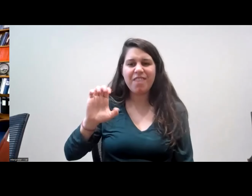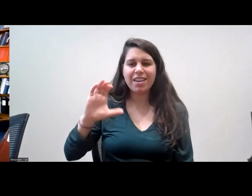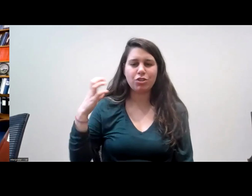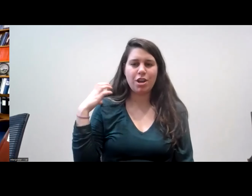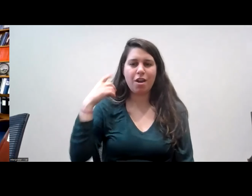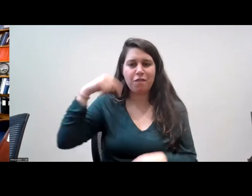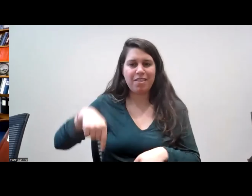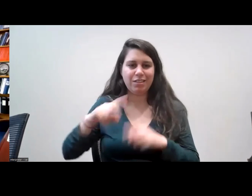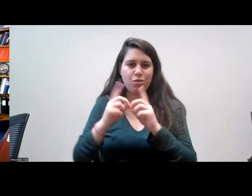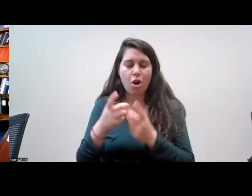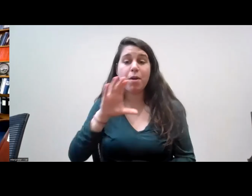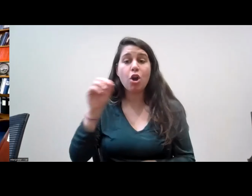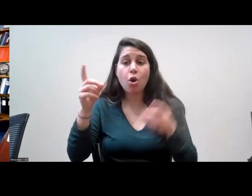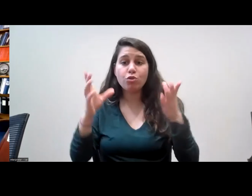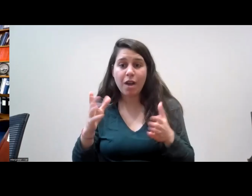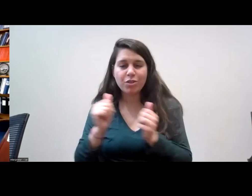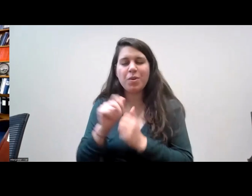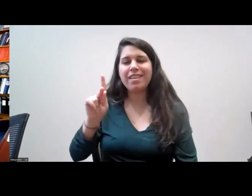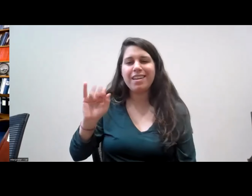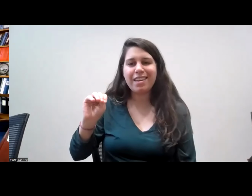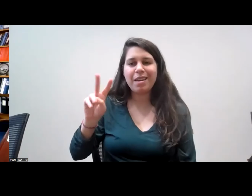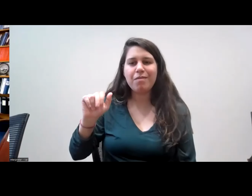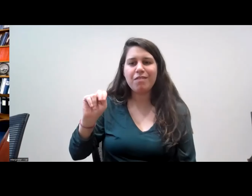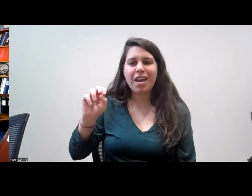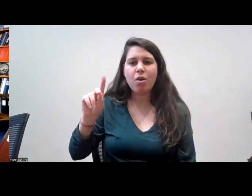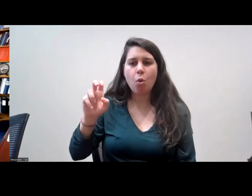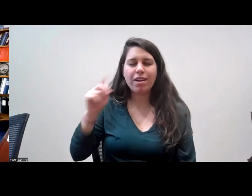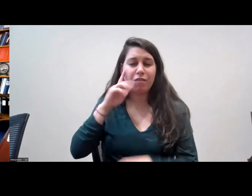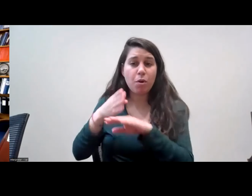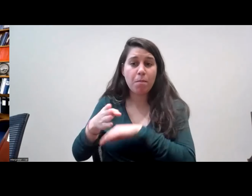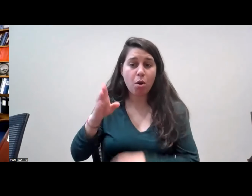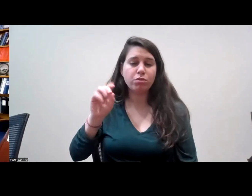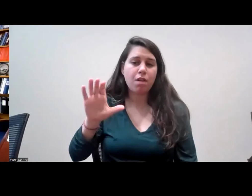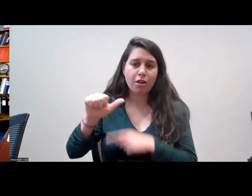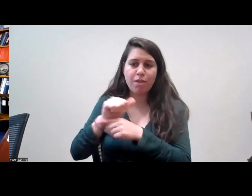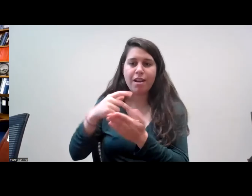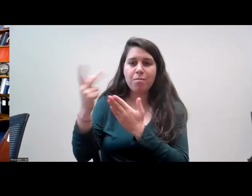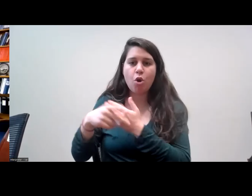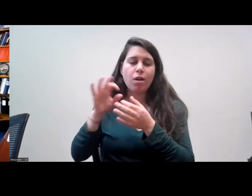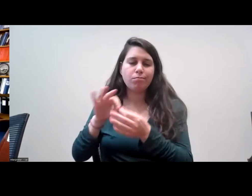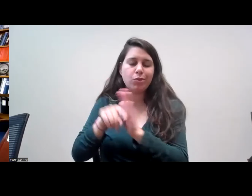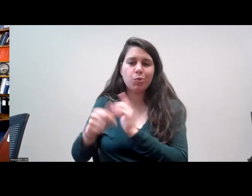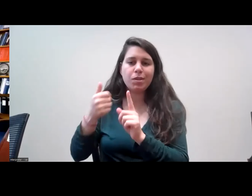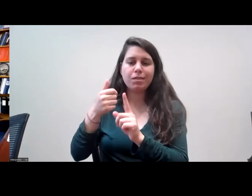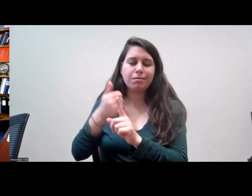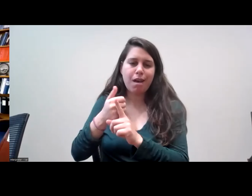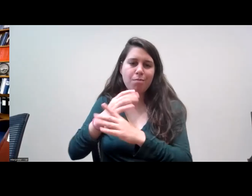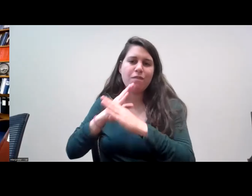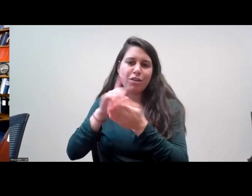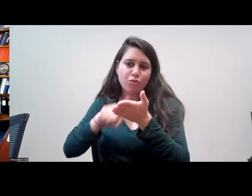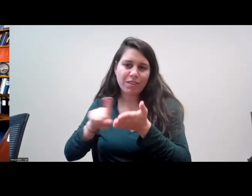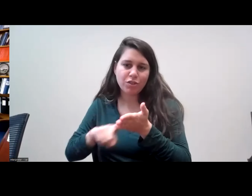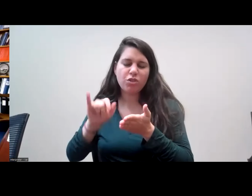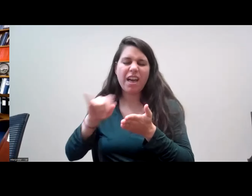and co-director with Kim Van Orden of the Postdoctoral Training Program in Suicide Prevention Research, which is the training